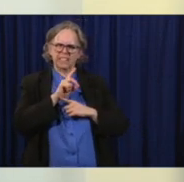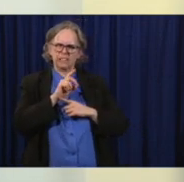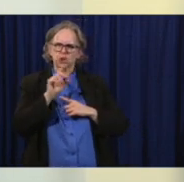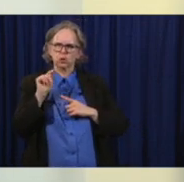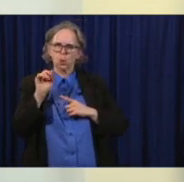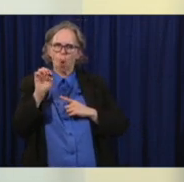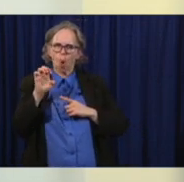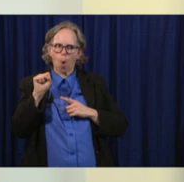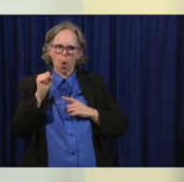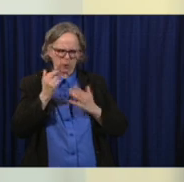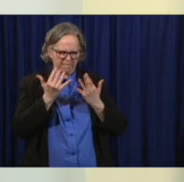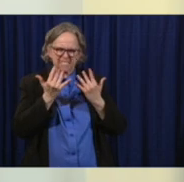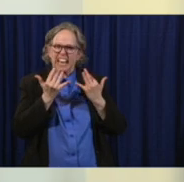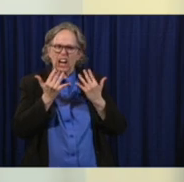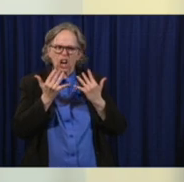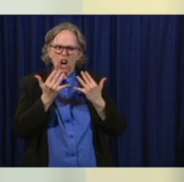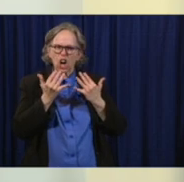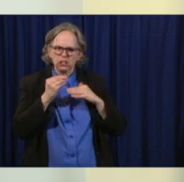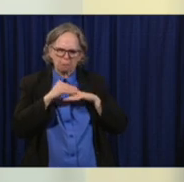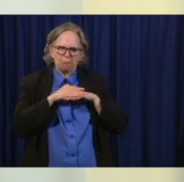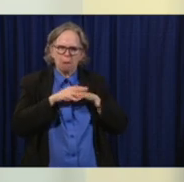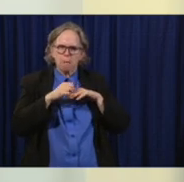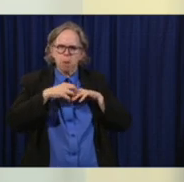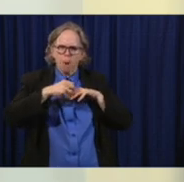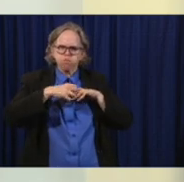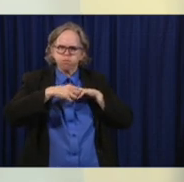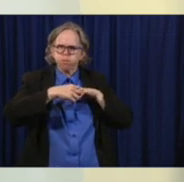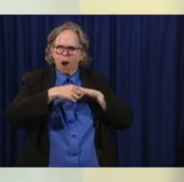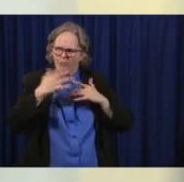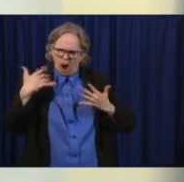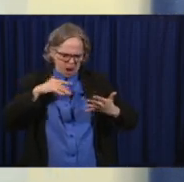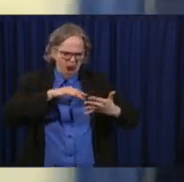there's a lot more we yet have to learn about it. Thank you.